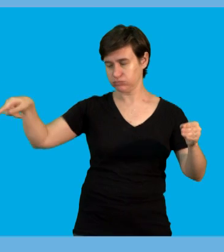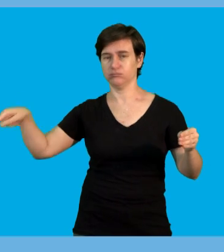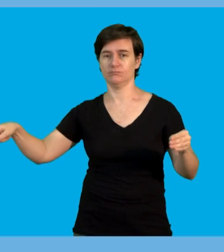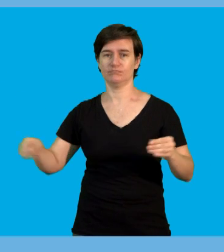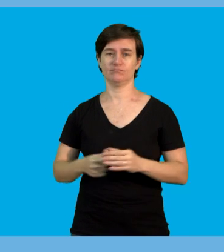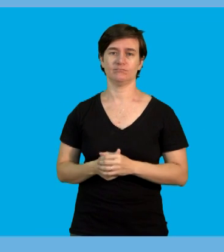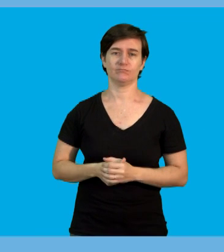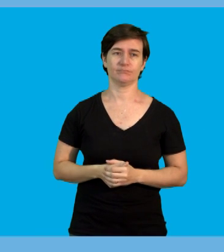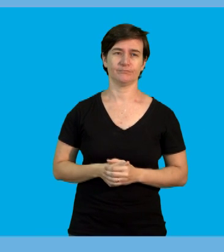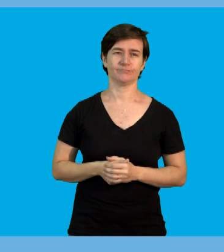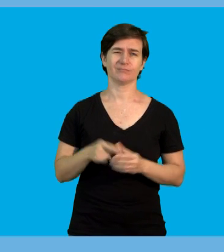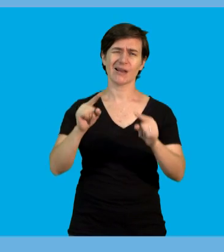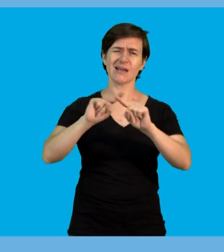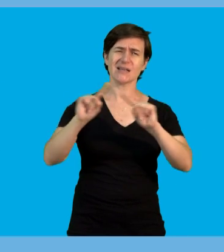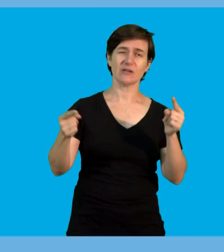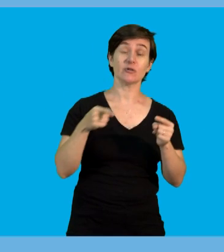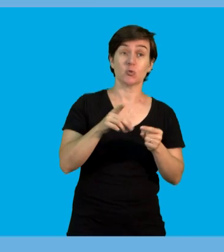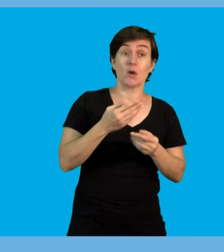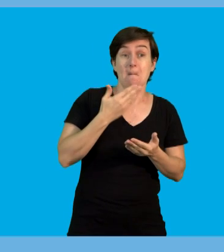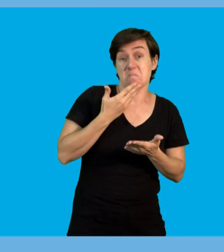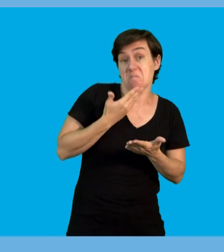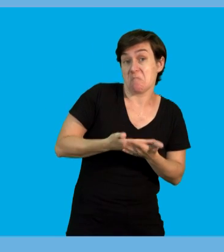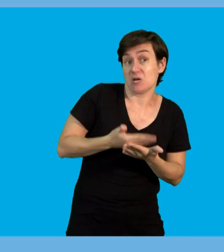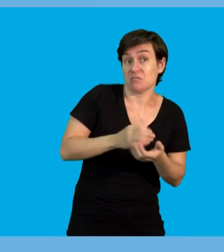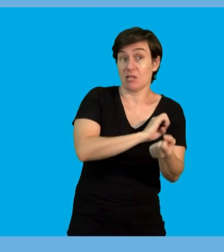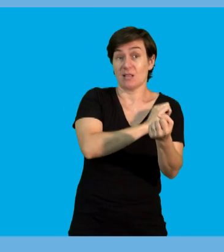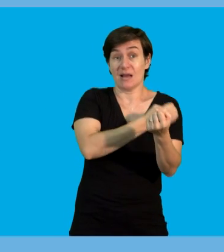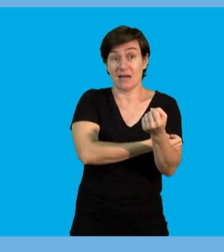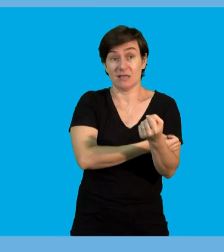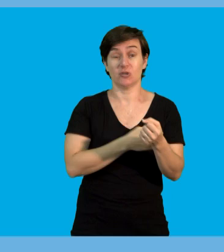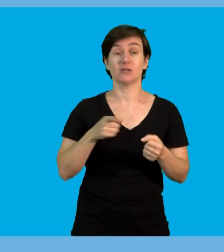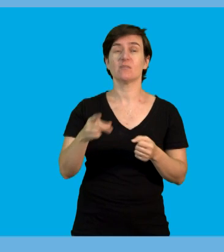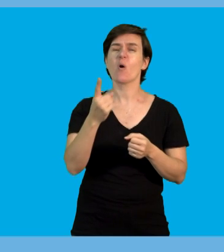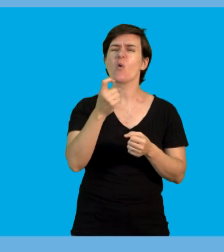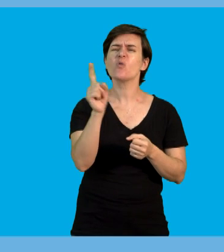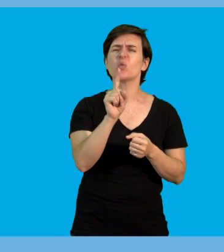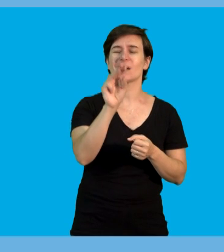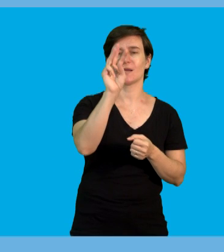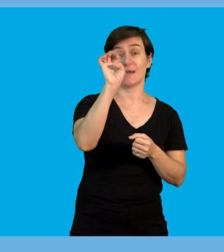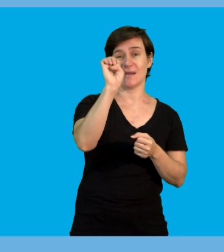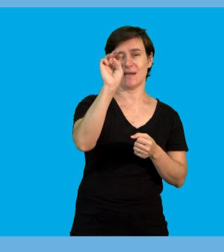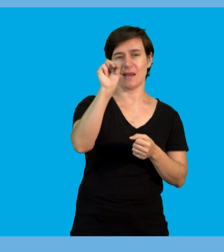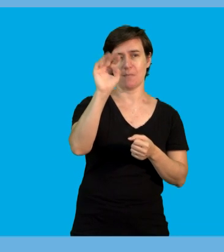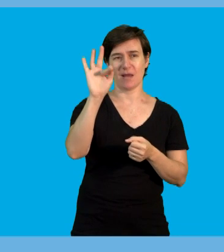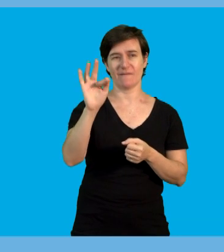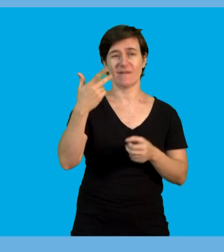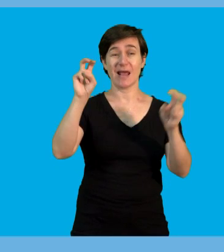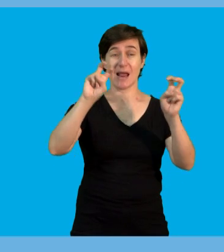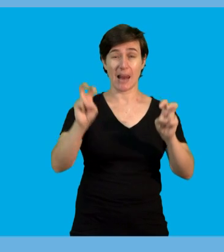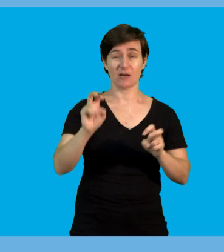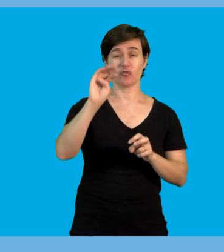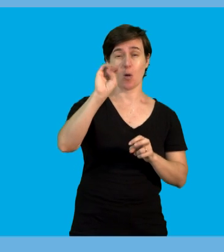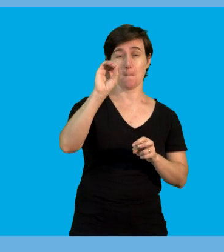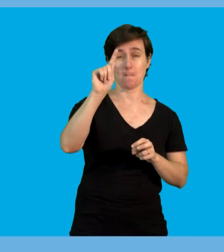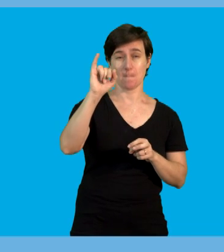Then, the difference in potential energy between the terminals, also known as electromotive force, which is the EMF, or the